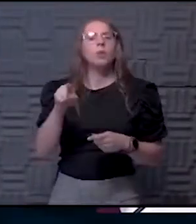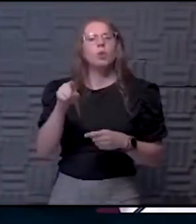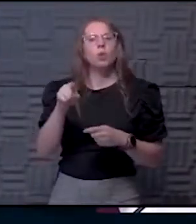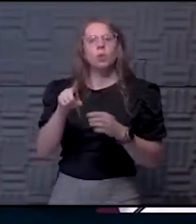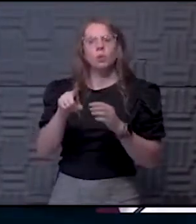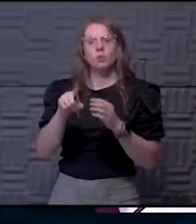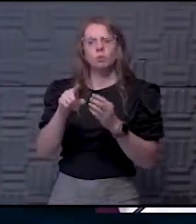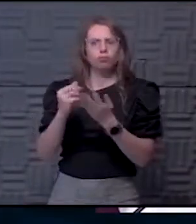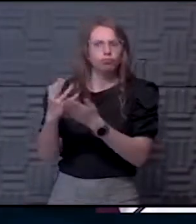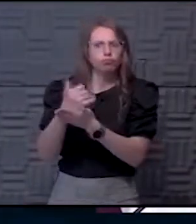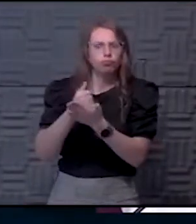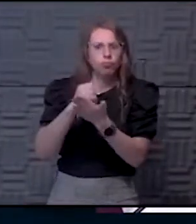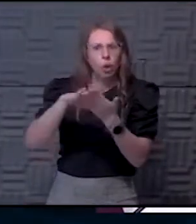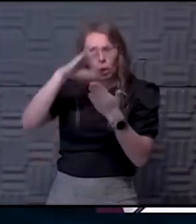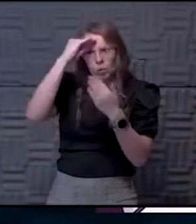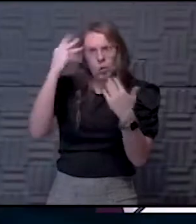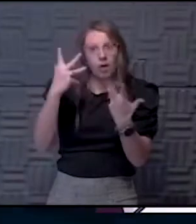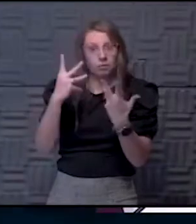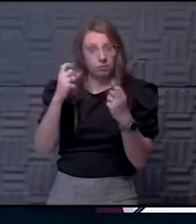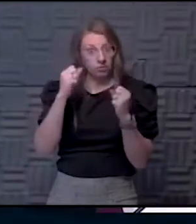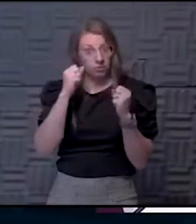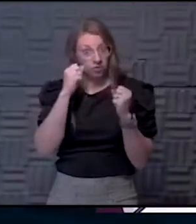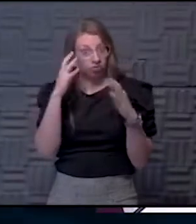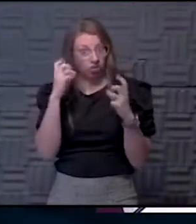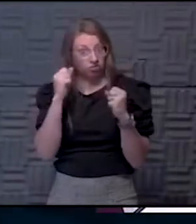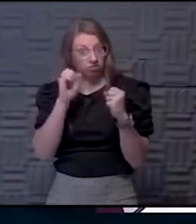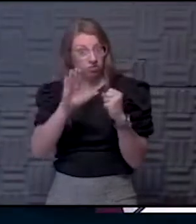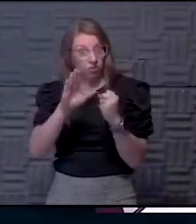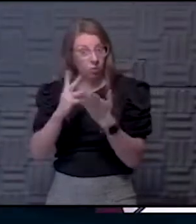find, and did it surprise you?